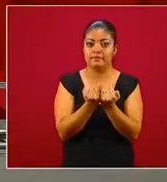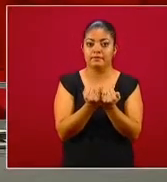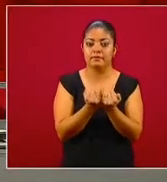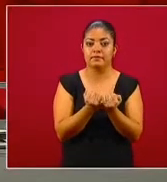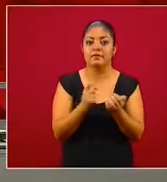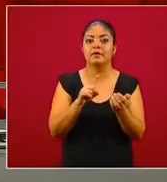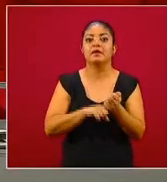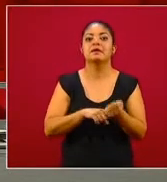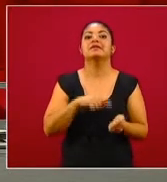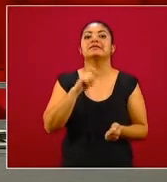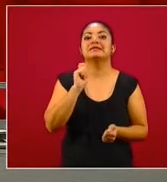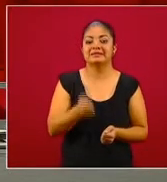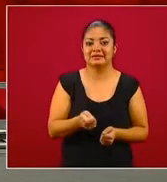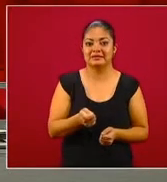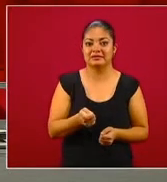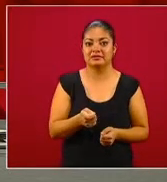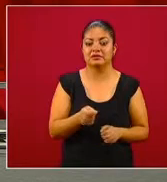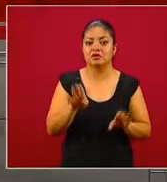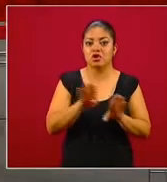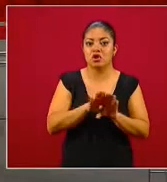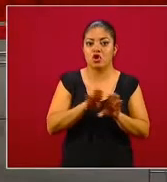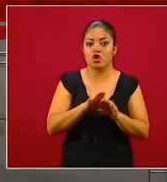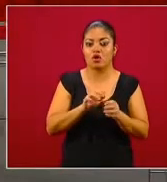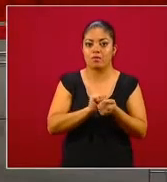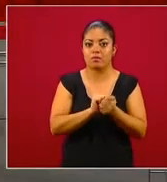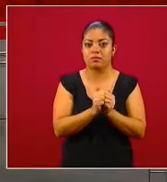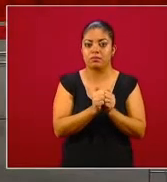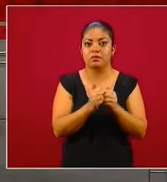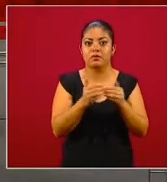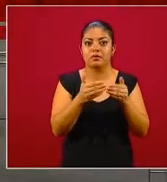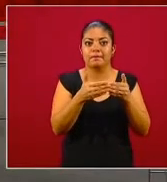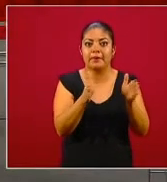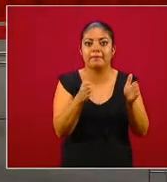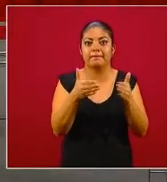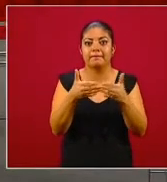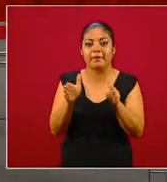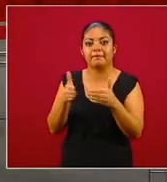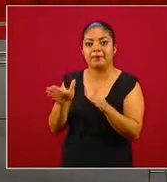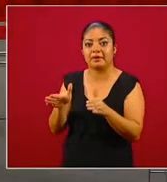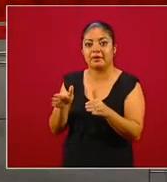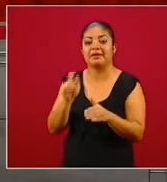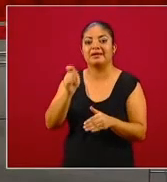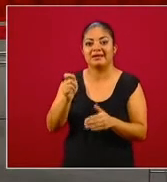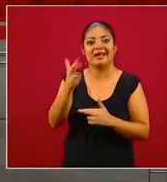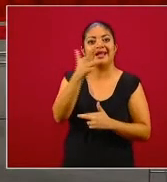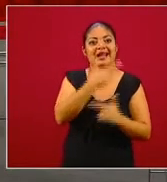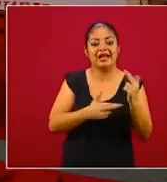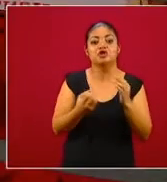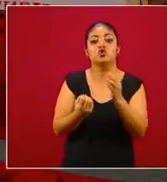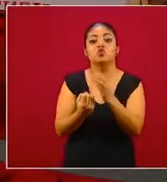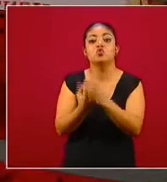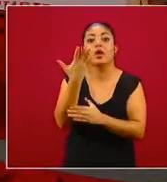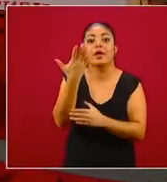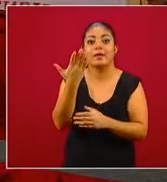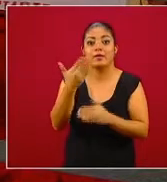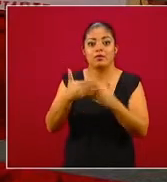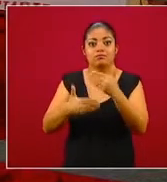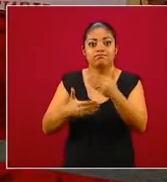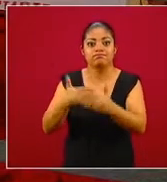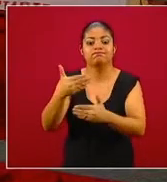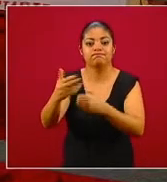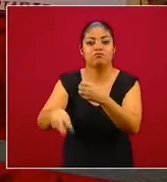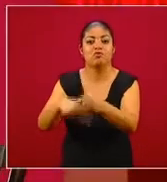el proceso de desconfinamiento o de regreso hacia una nueva normalidad implica ser muy